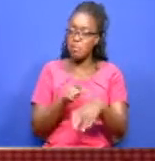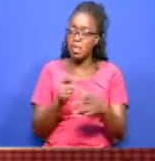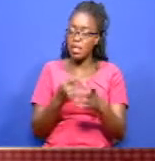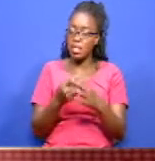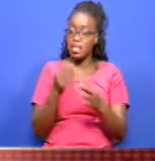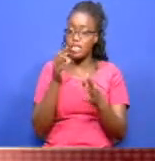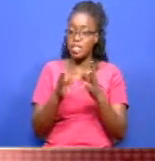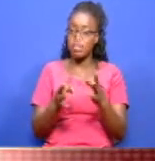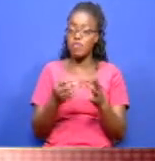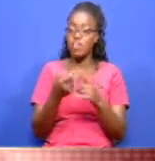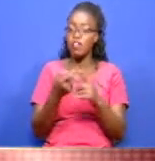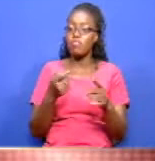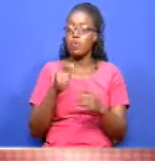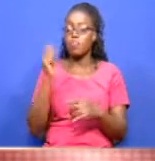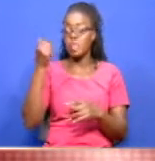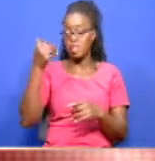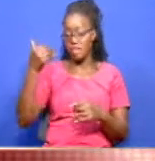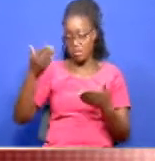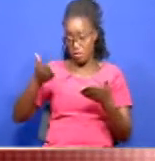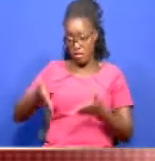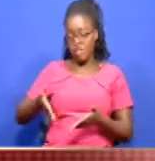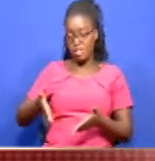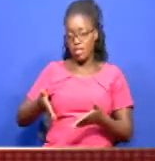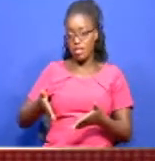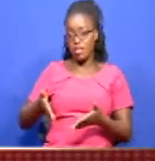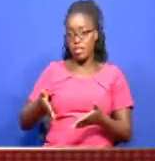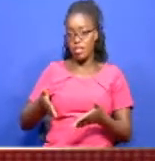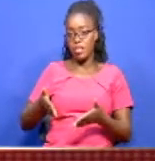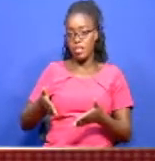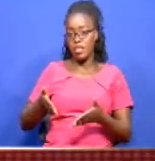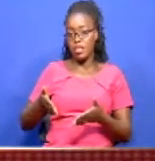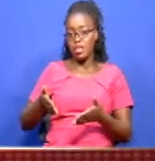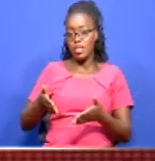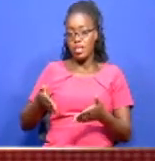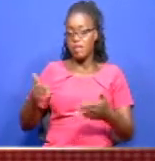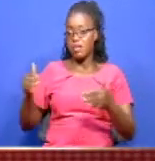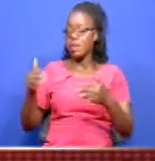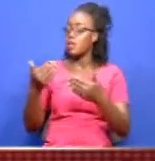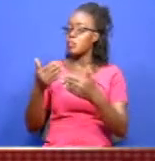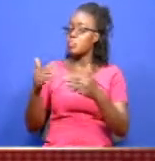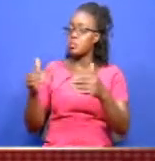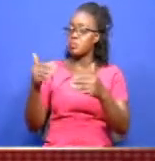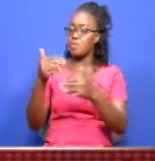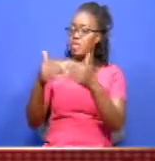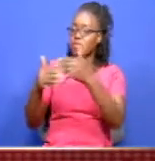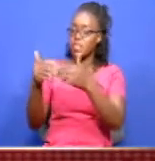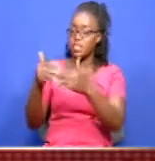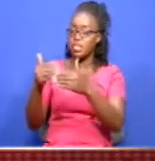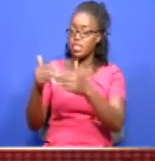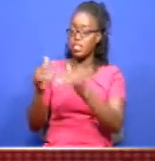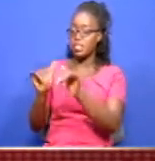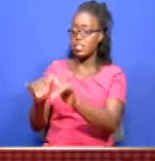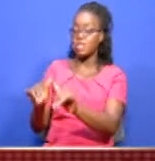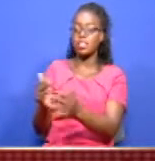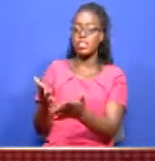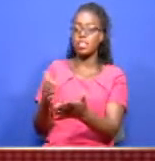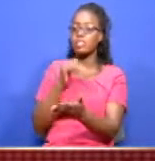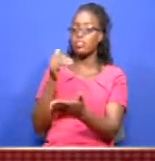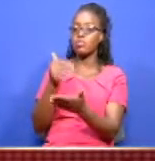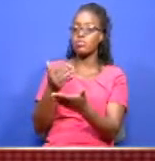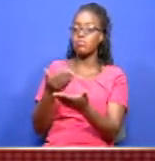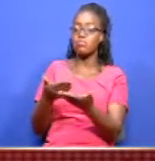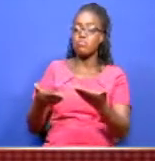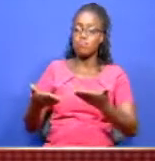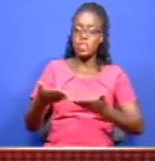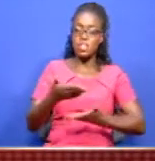are from the Kenyan side, we will have a facility to be able to hold them so that they do not mingle